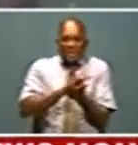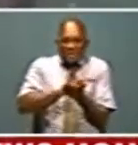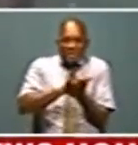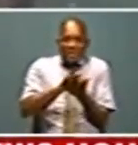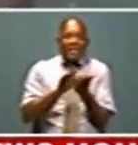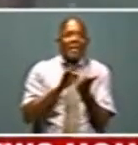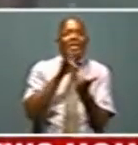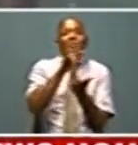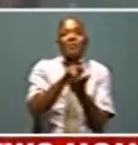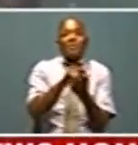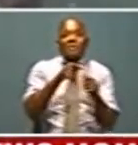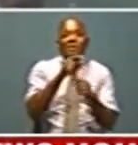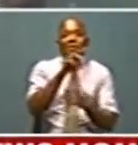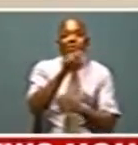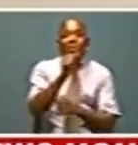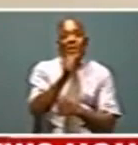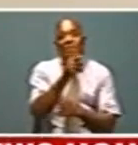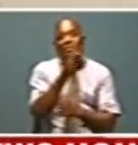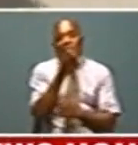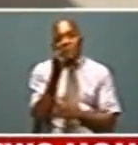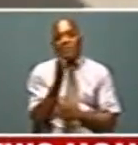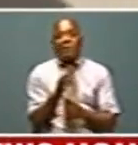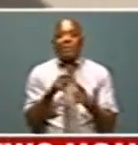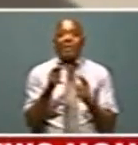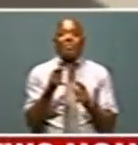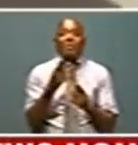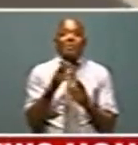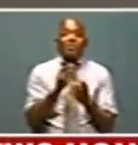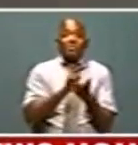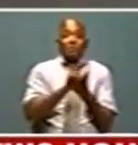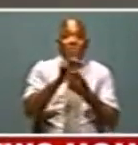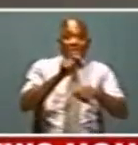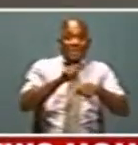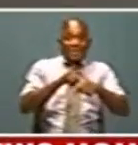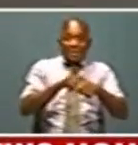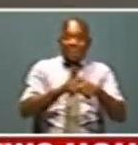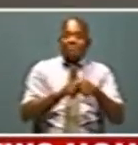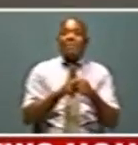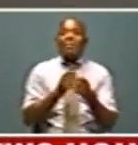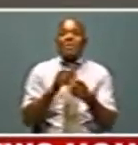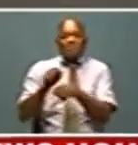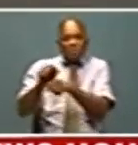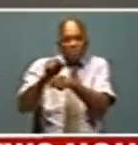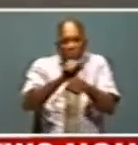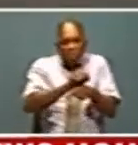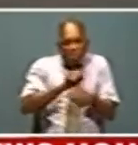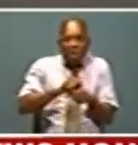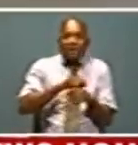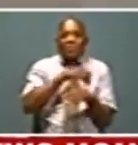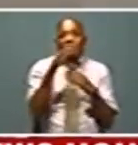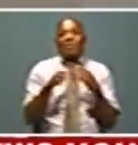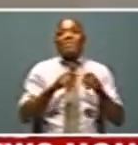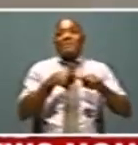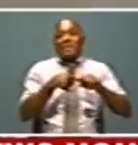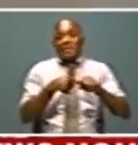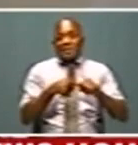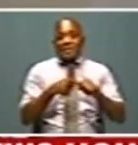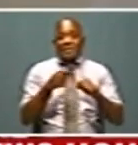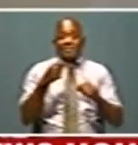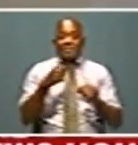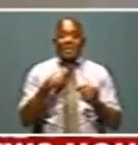airport in Wa here. But in the next 2 weeks, their wish will come true. I was